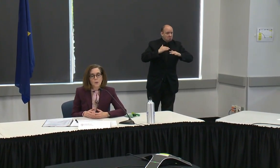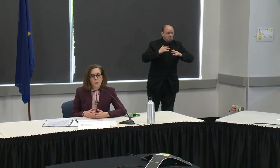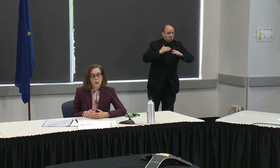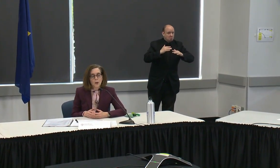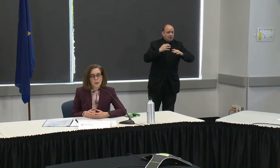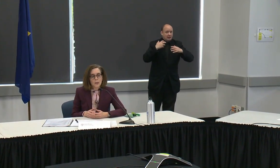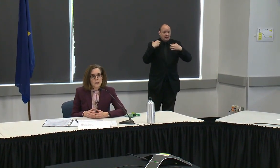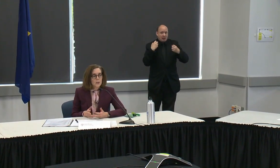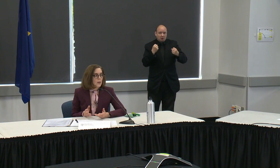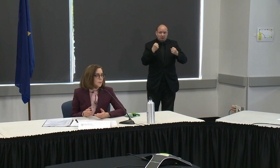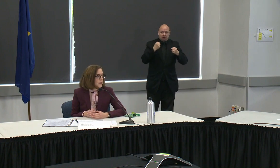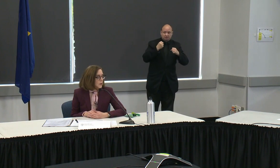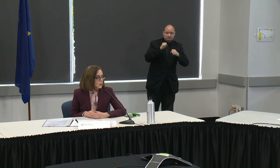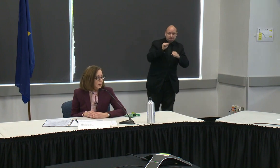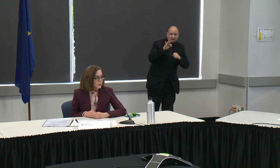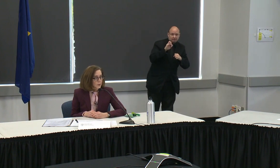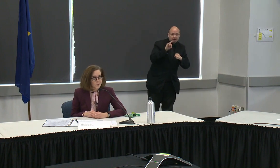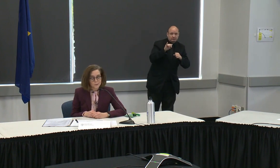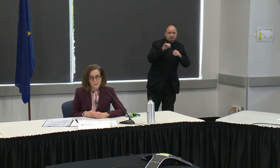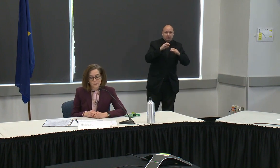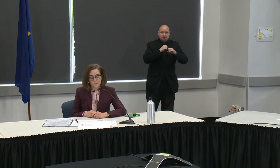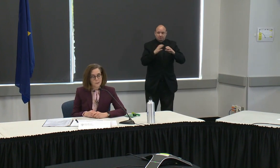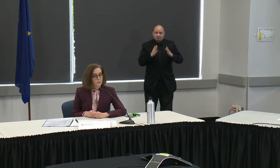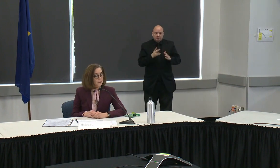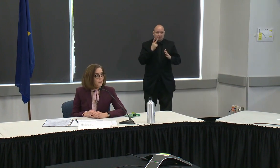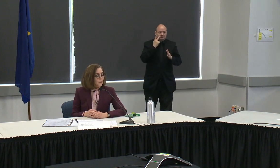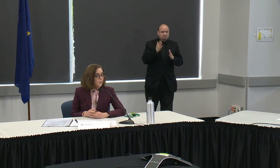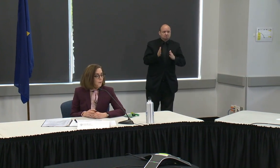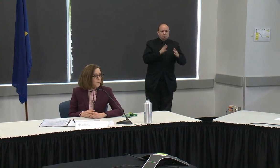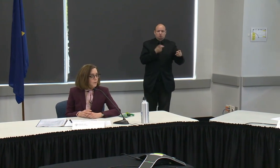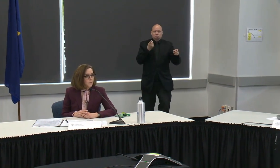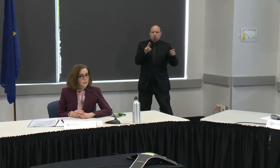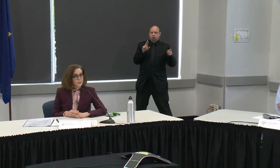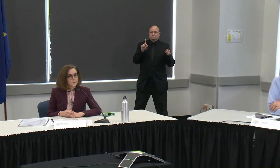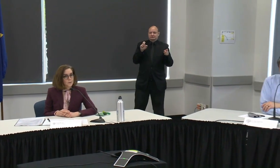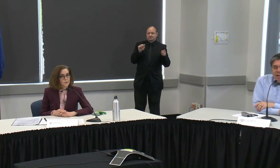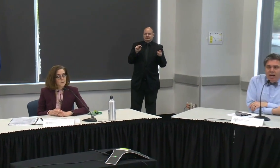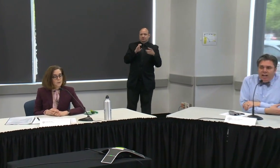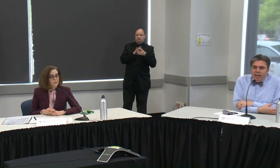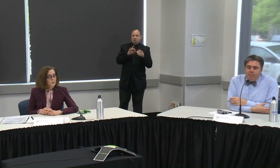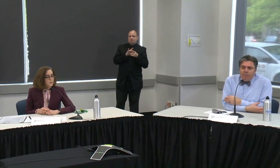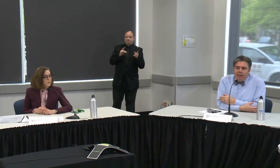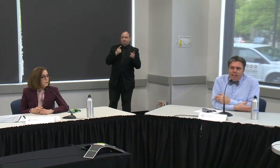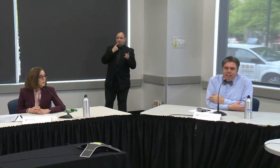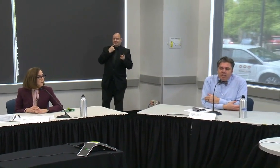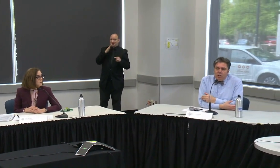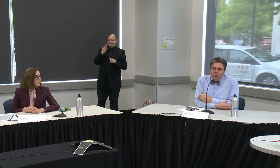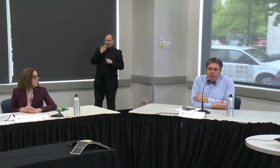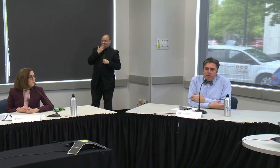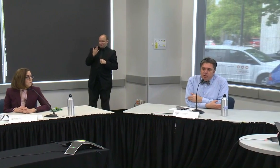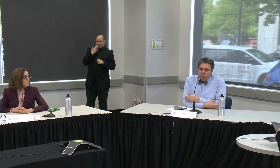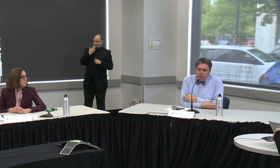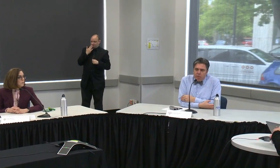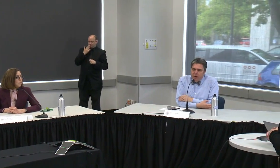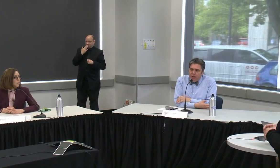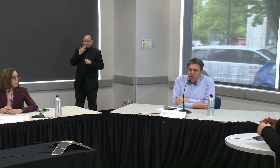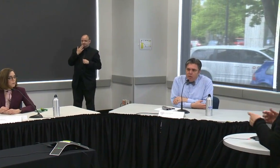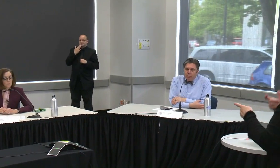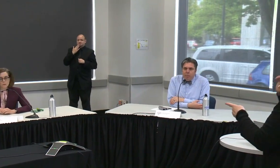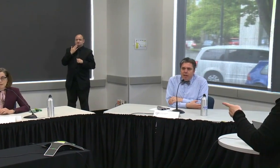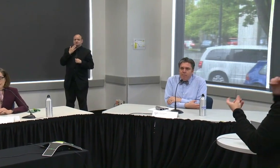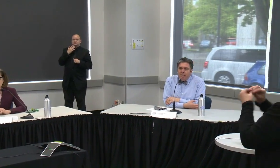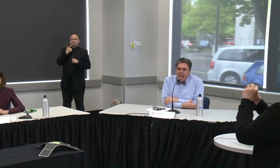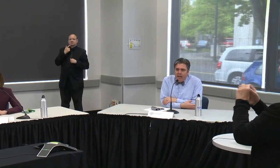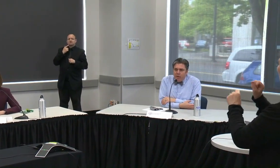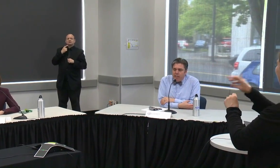safety of oregonians dr seidlinger thank you brad thank you governor um i think those numbers you quoted brad